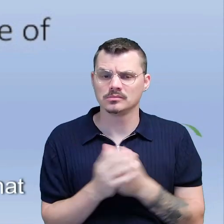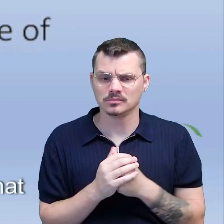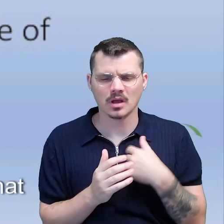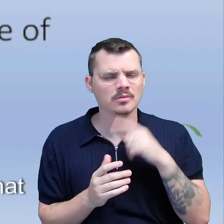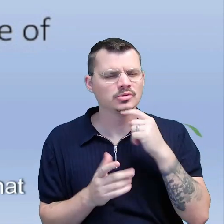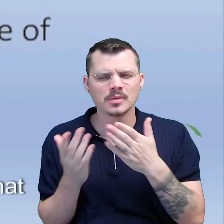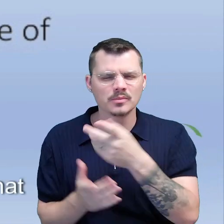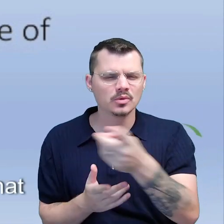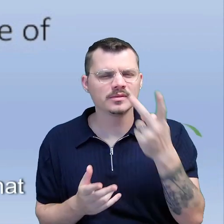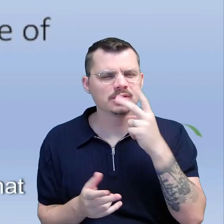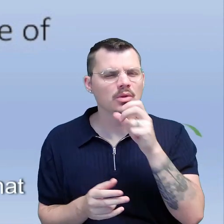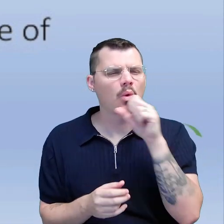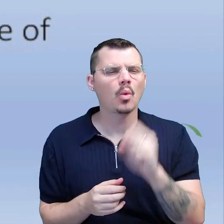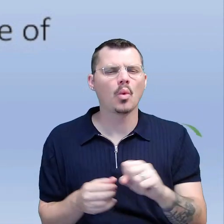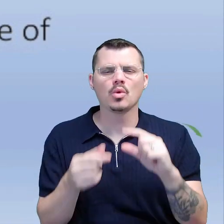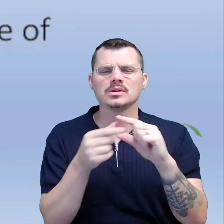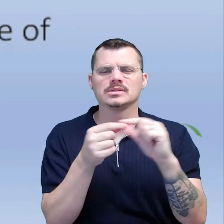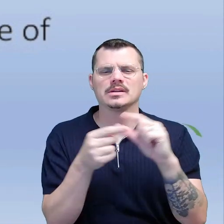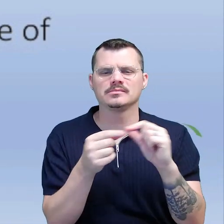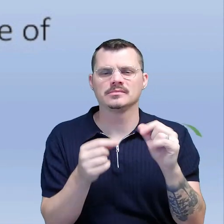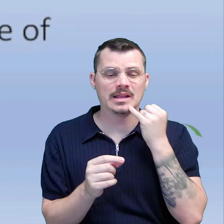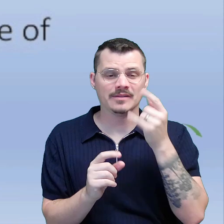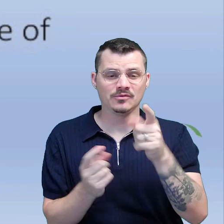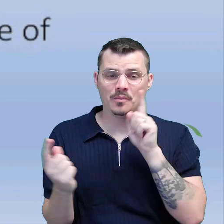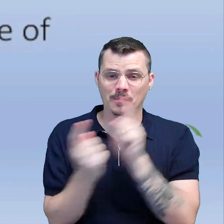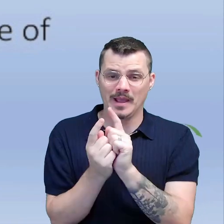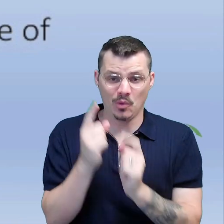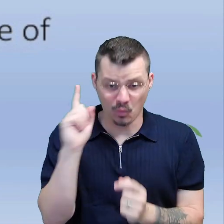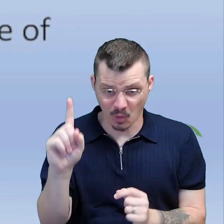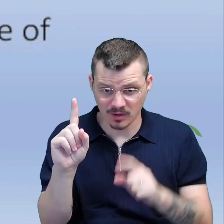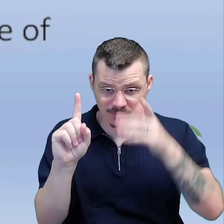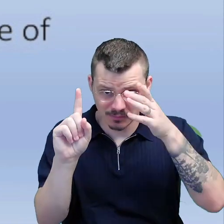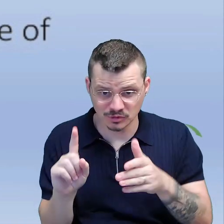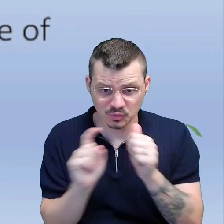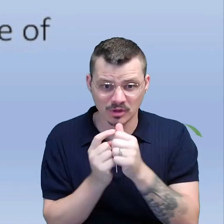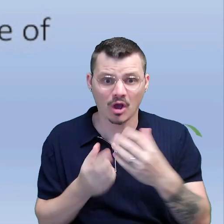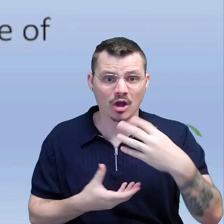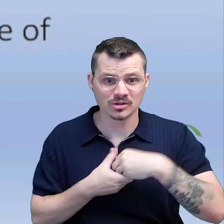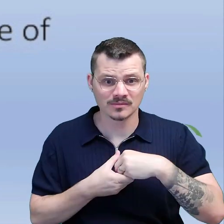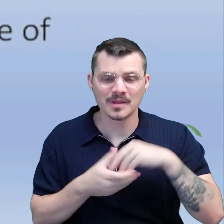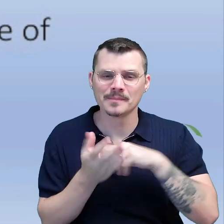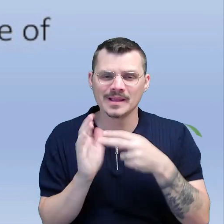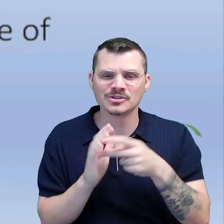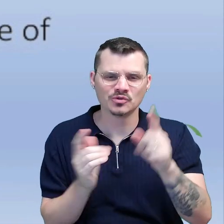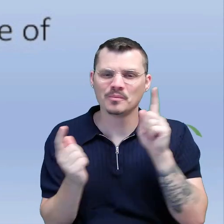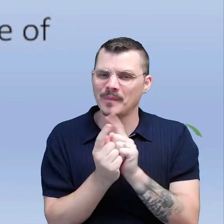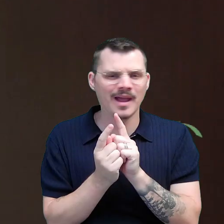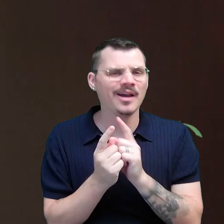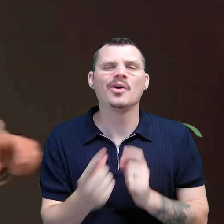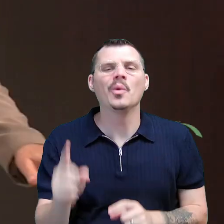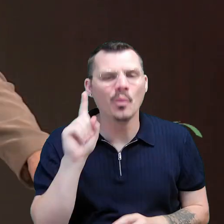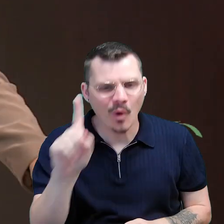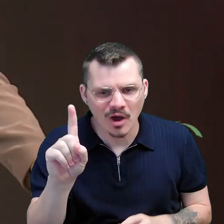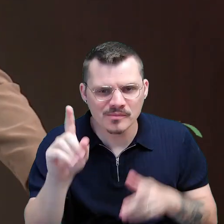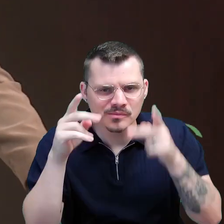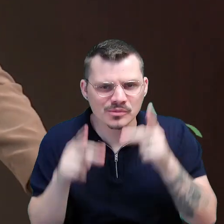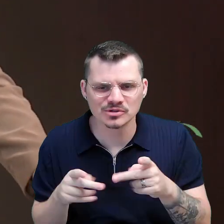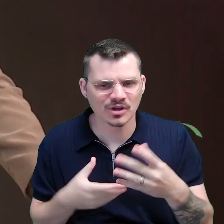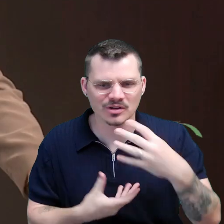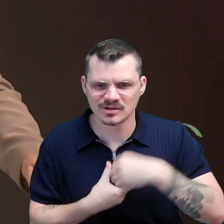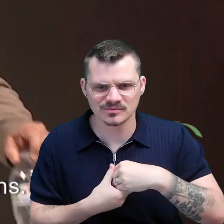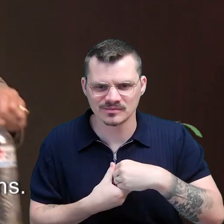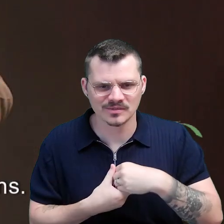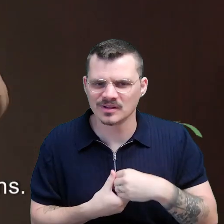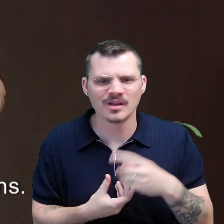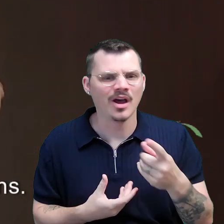you've all heard the old saying that if you've met one person with autism, you've met one person with autism. People with autism are